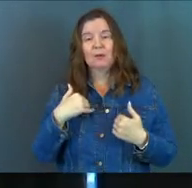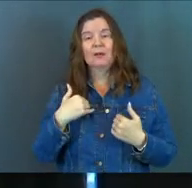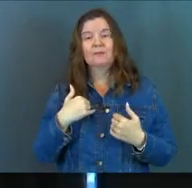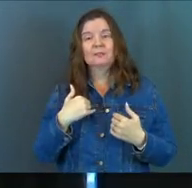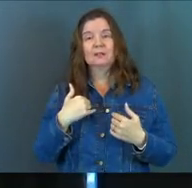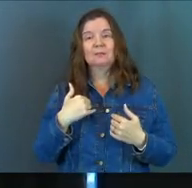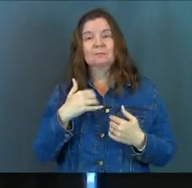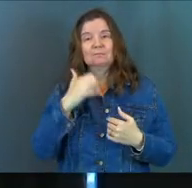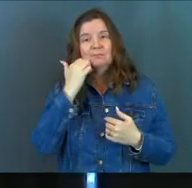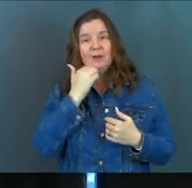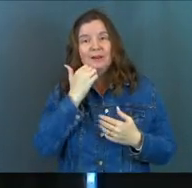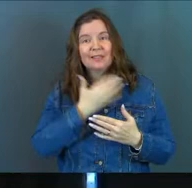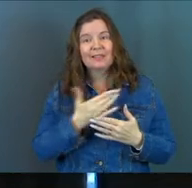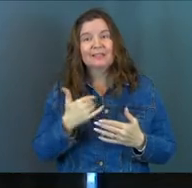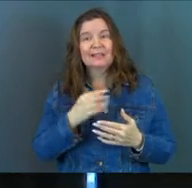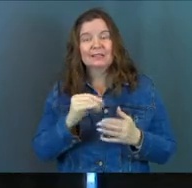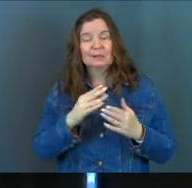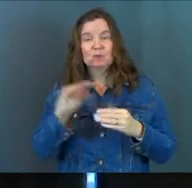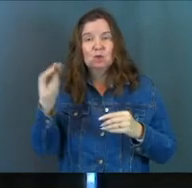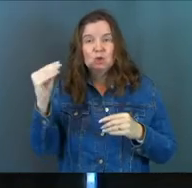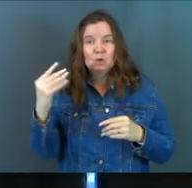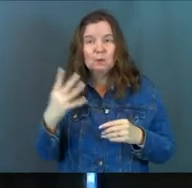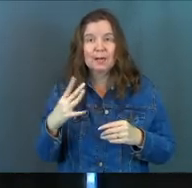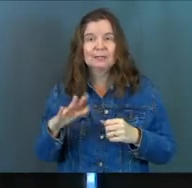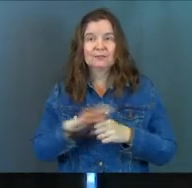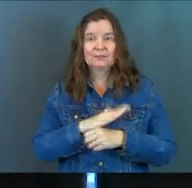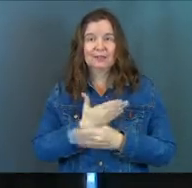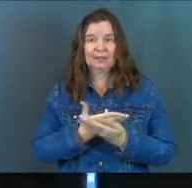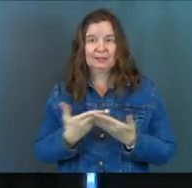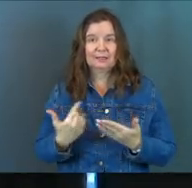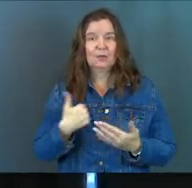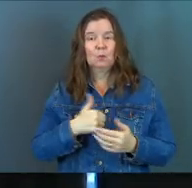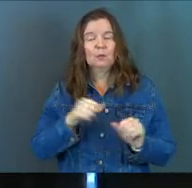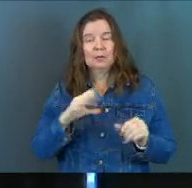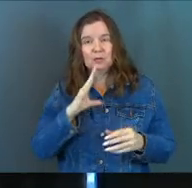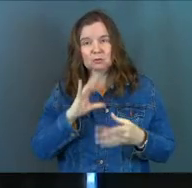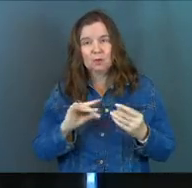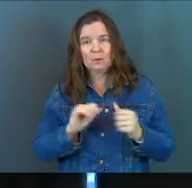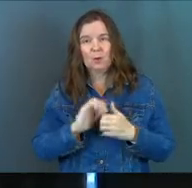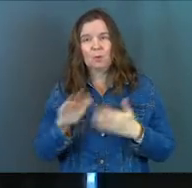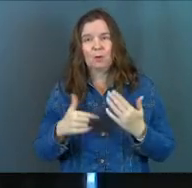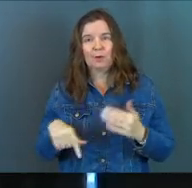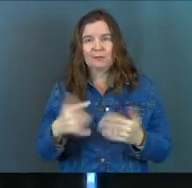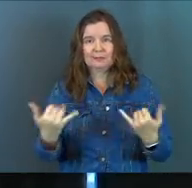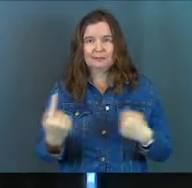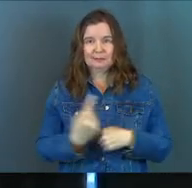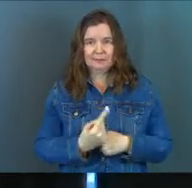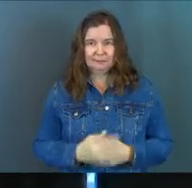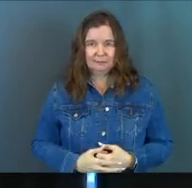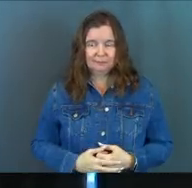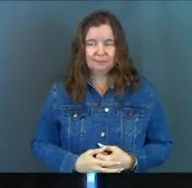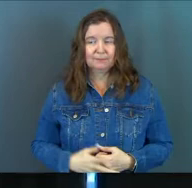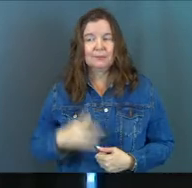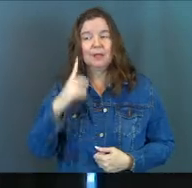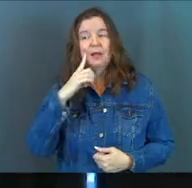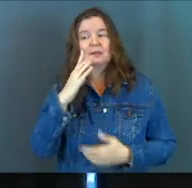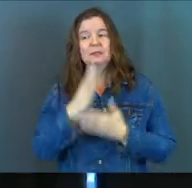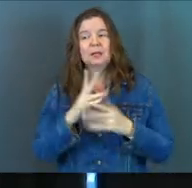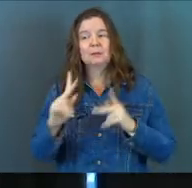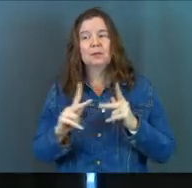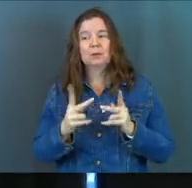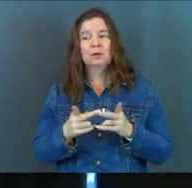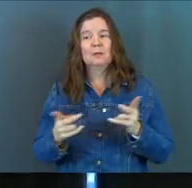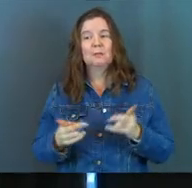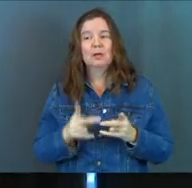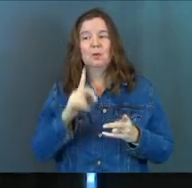some practical things and some graceful things that we can talk about with all of this today. I think some people are